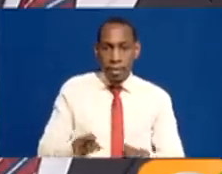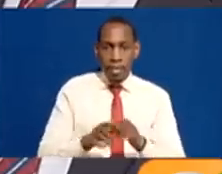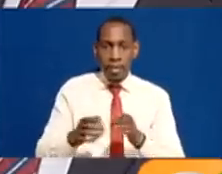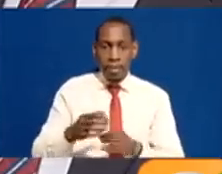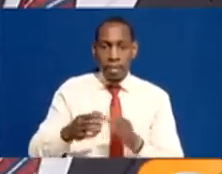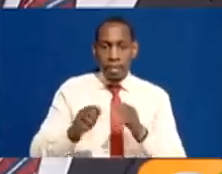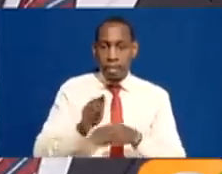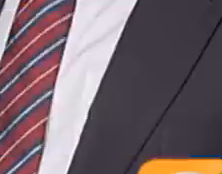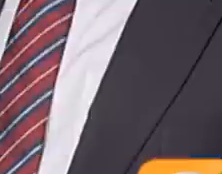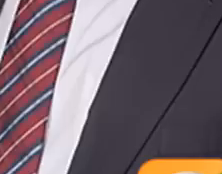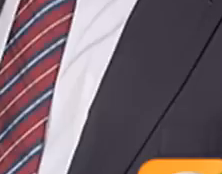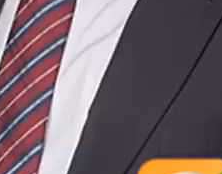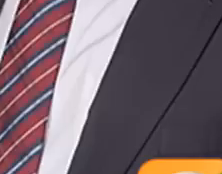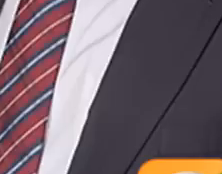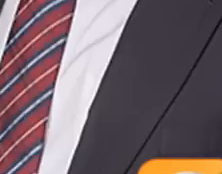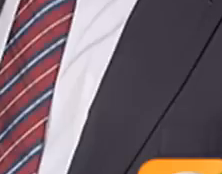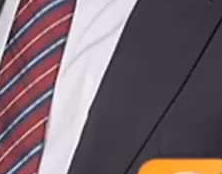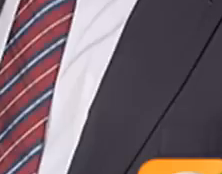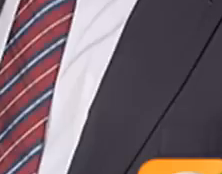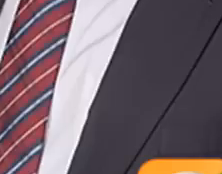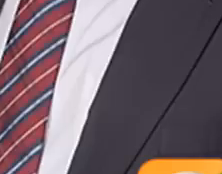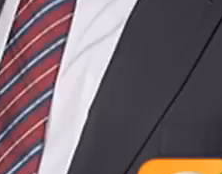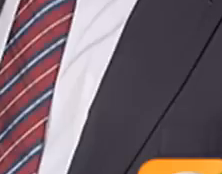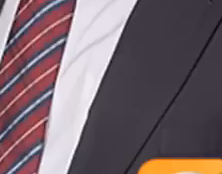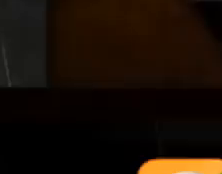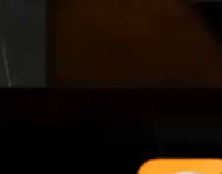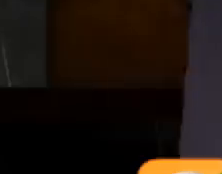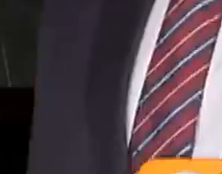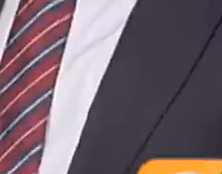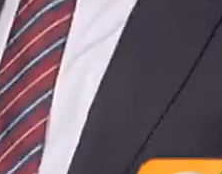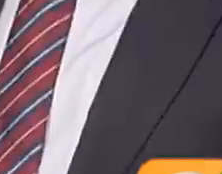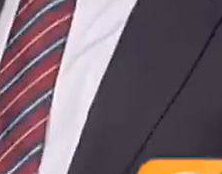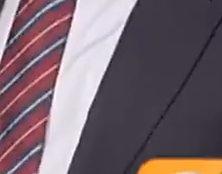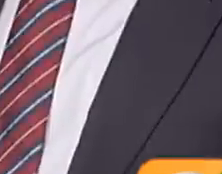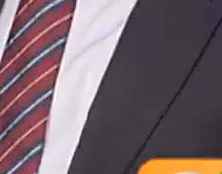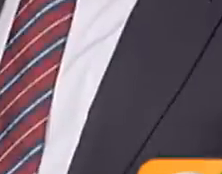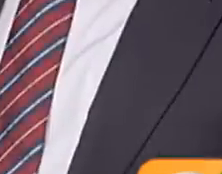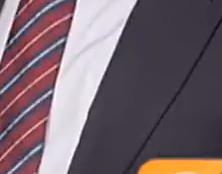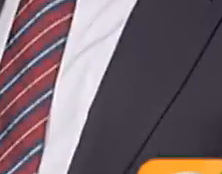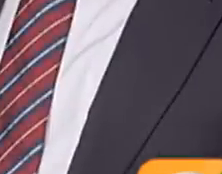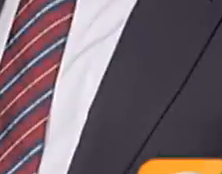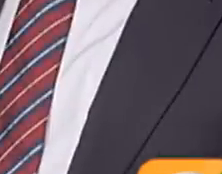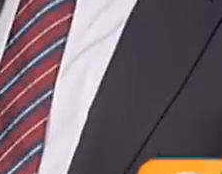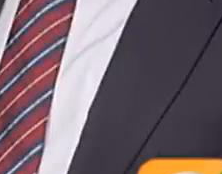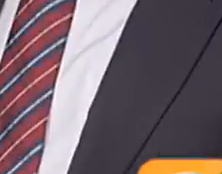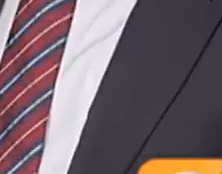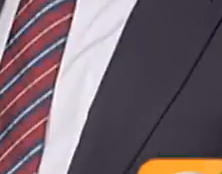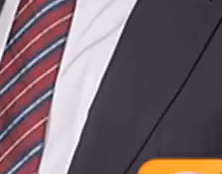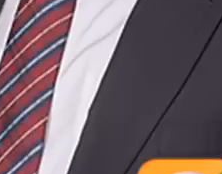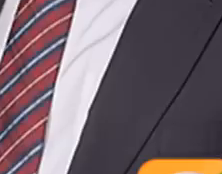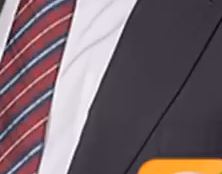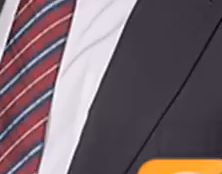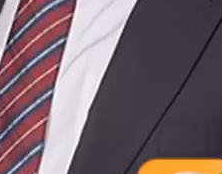and exposure has given me renewed sense of purpose." Matiang'i further added, "The dawn of a new administration is at